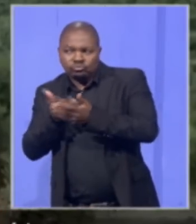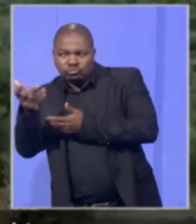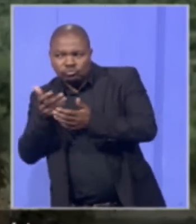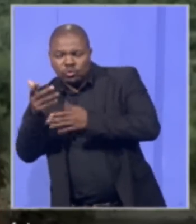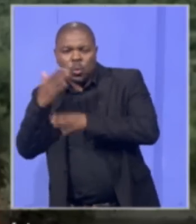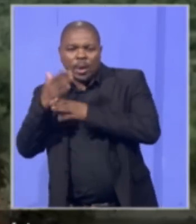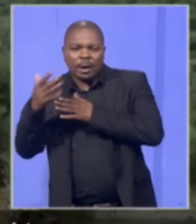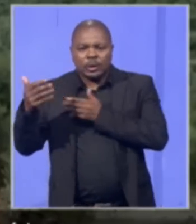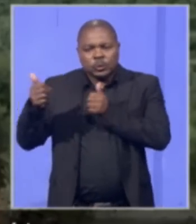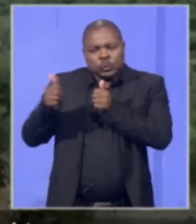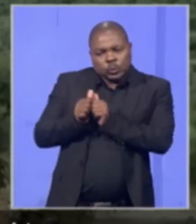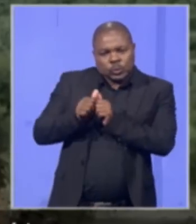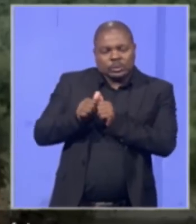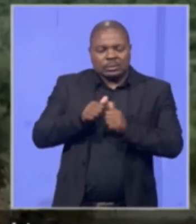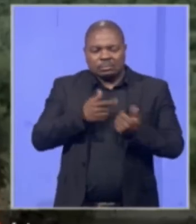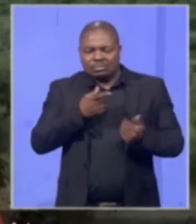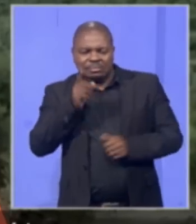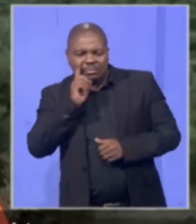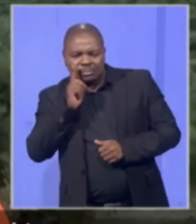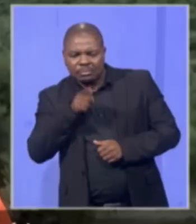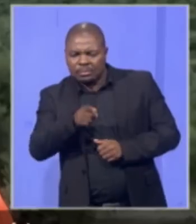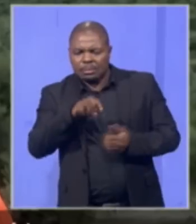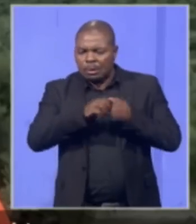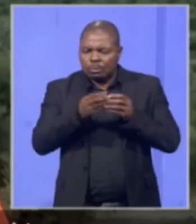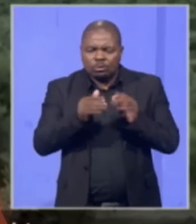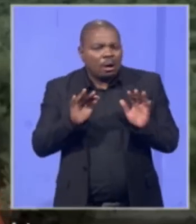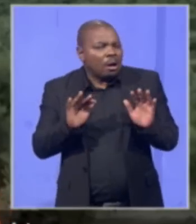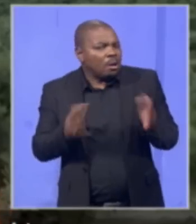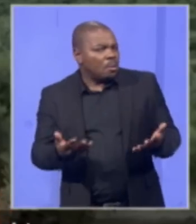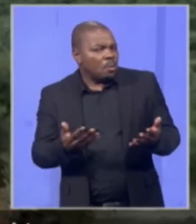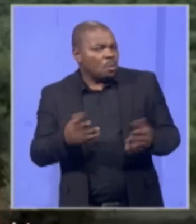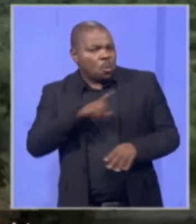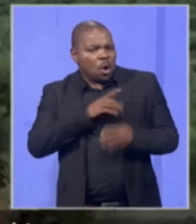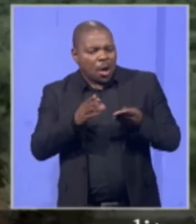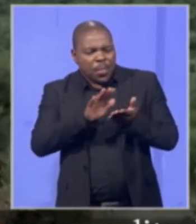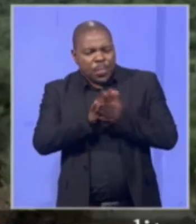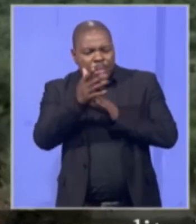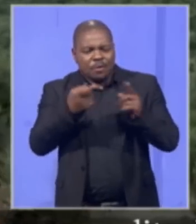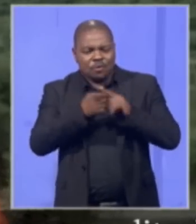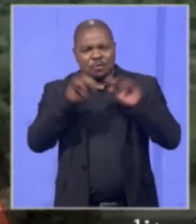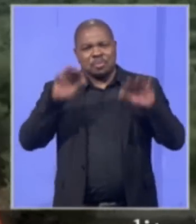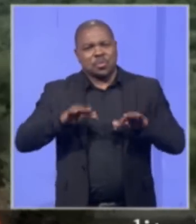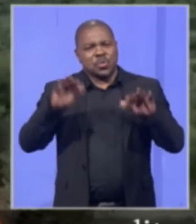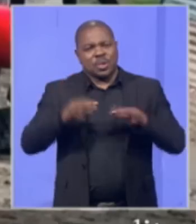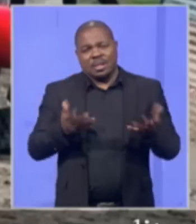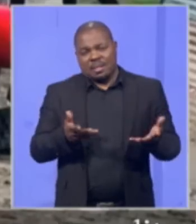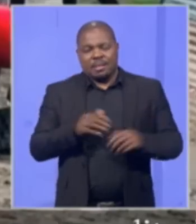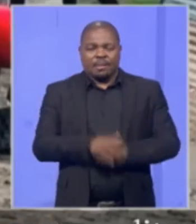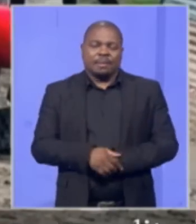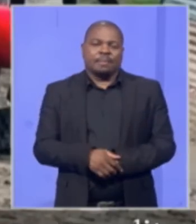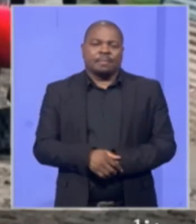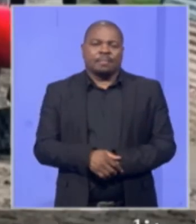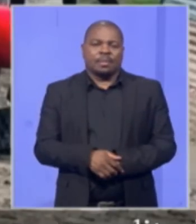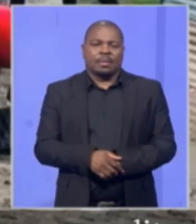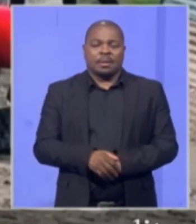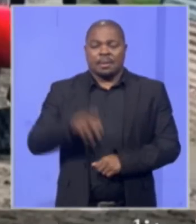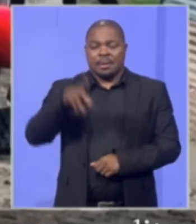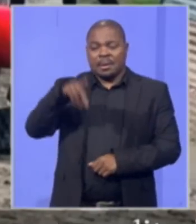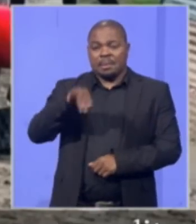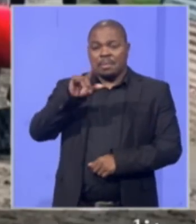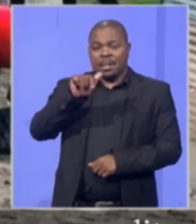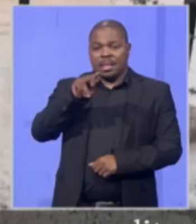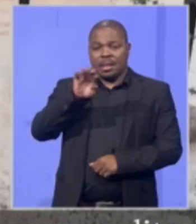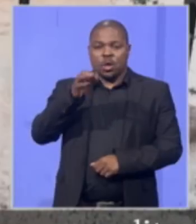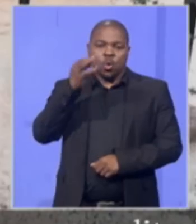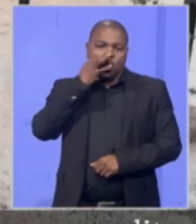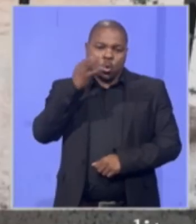and find a solution to the damage that were caused by this heavy rainfalls. Pilane o itsisitse fa ena